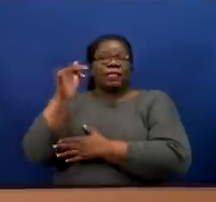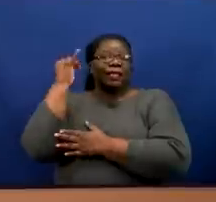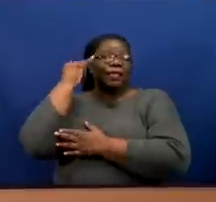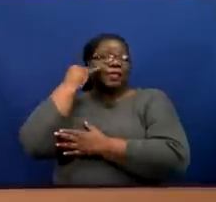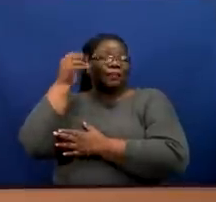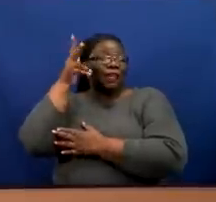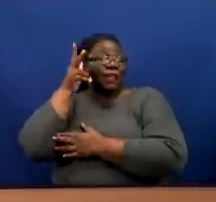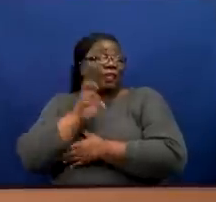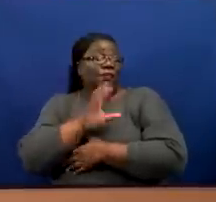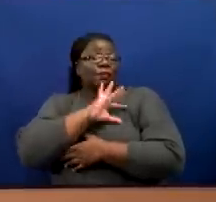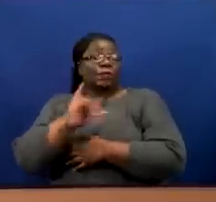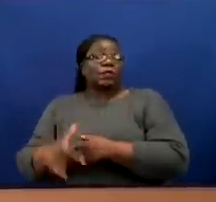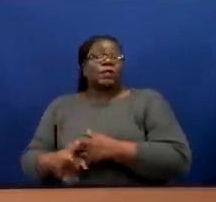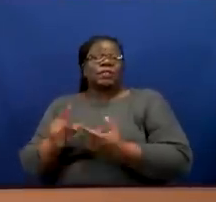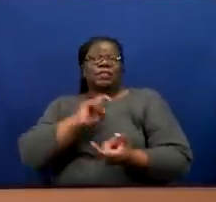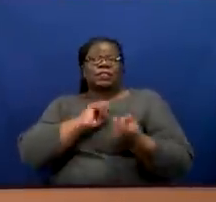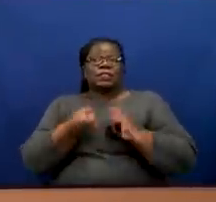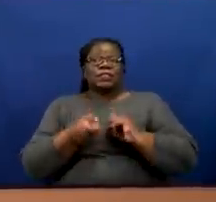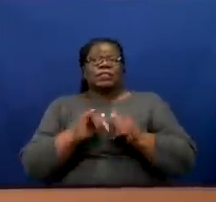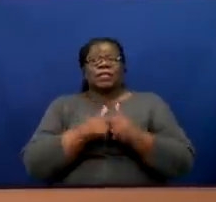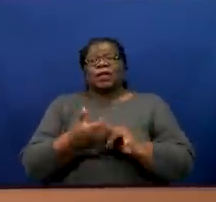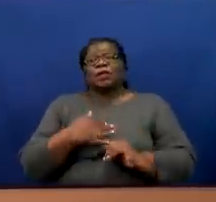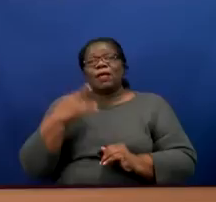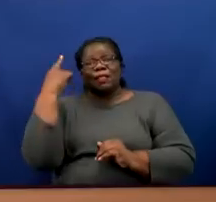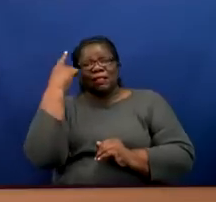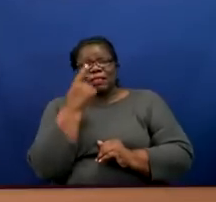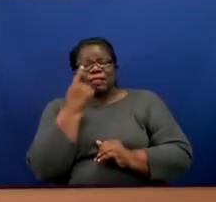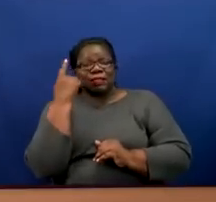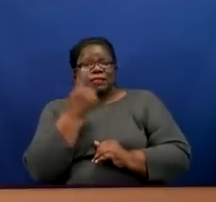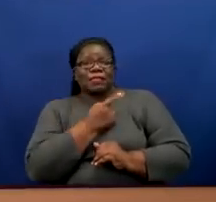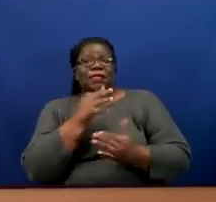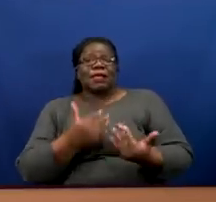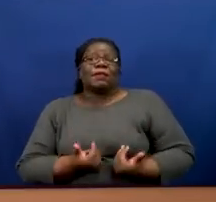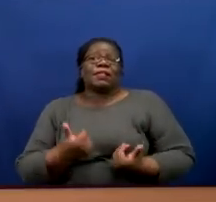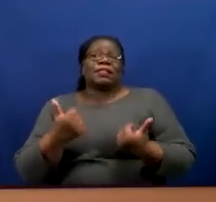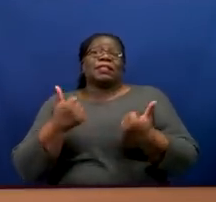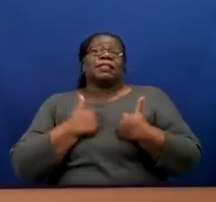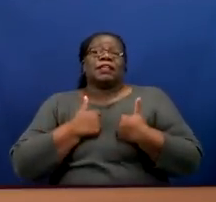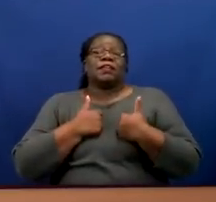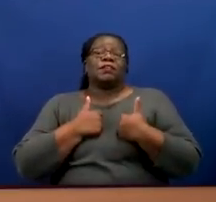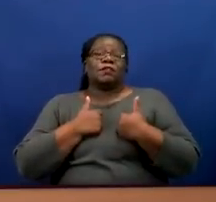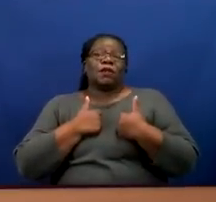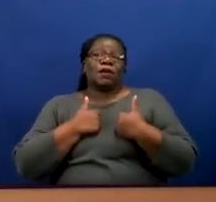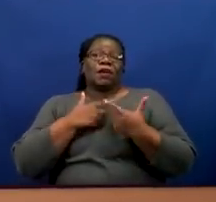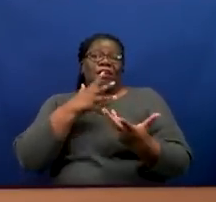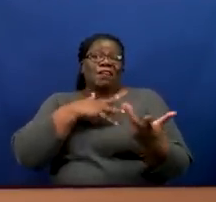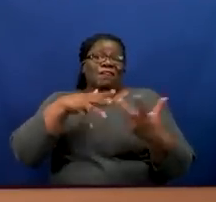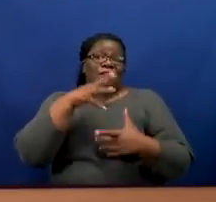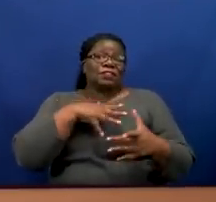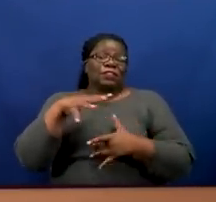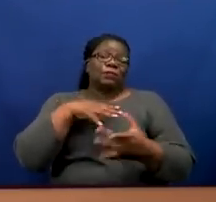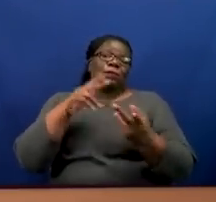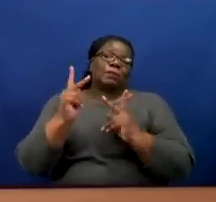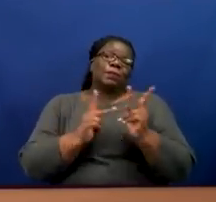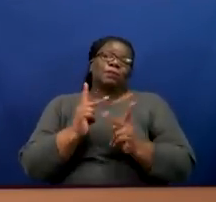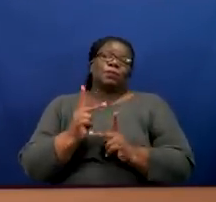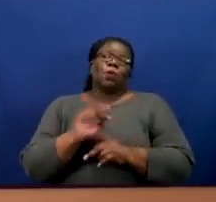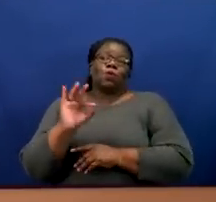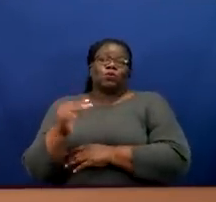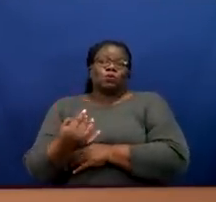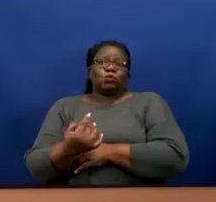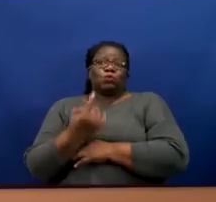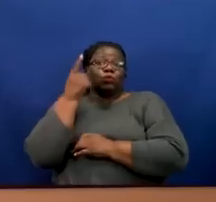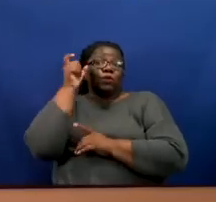Lord, it'll change how I think. It'll change how I walk. It'll change how I interact with people. One word from the Lord.